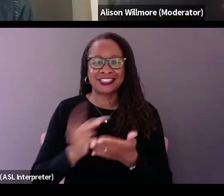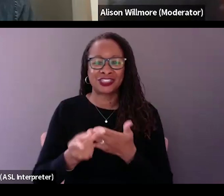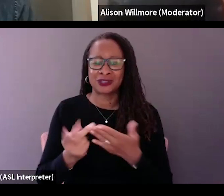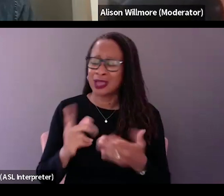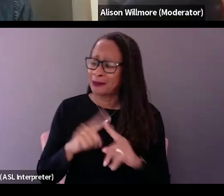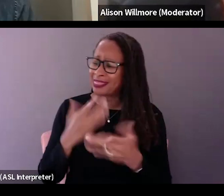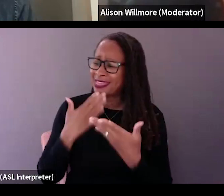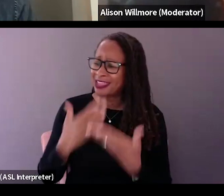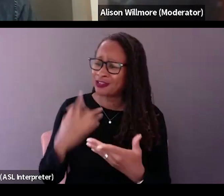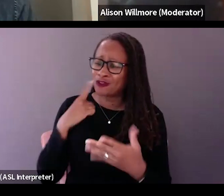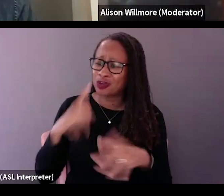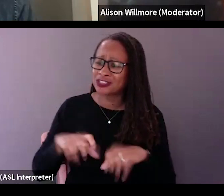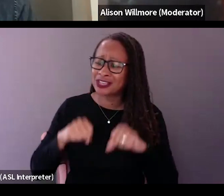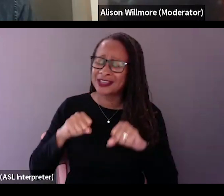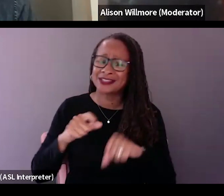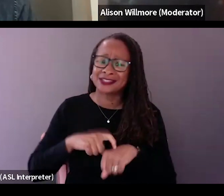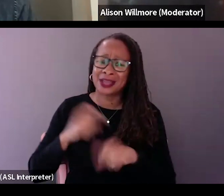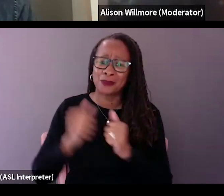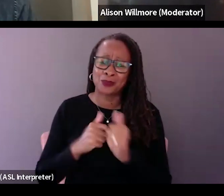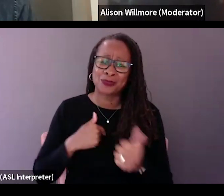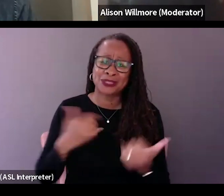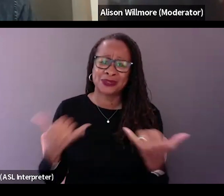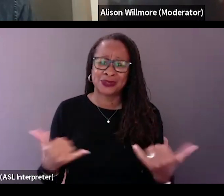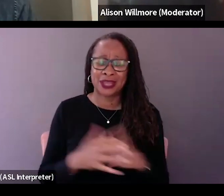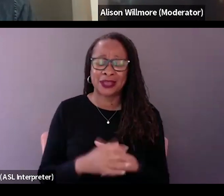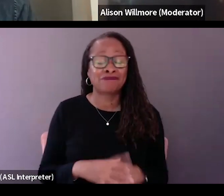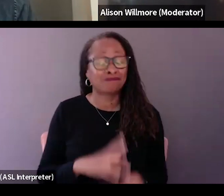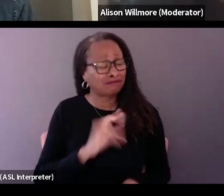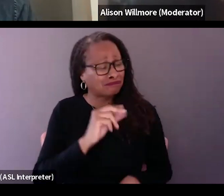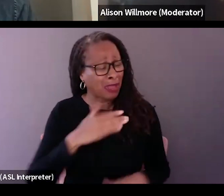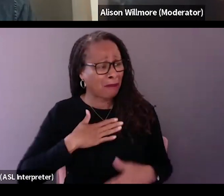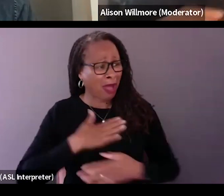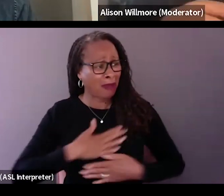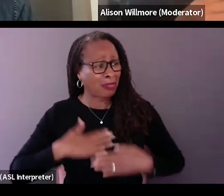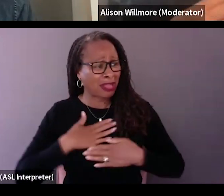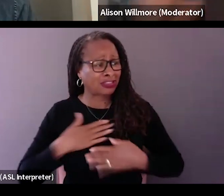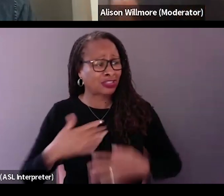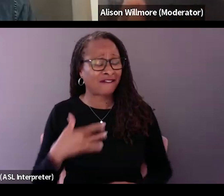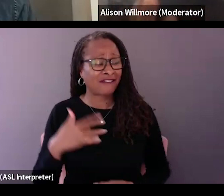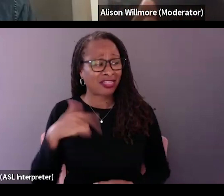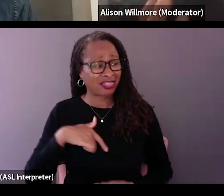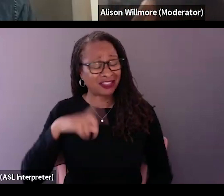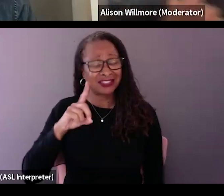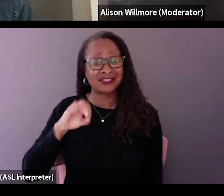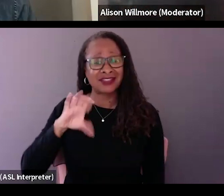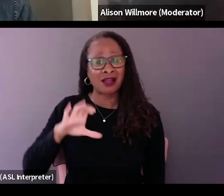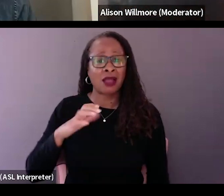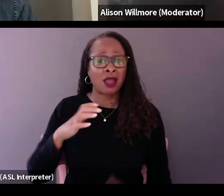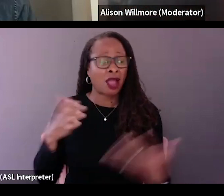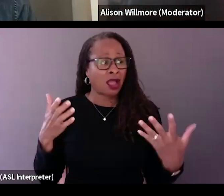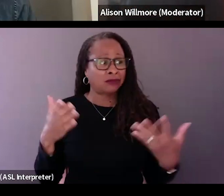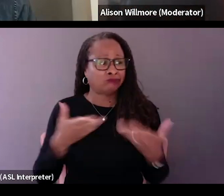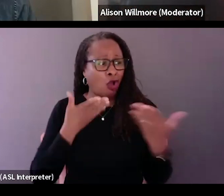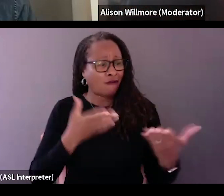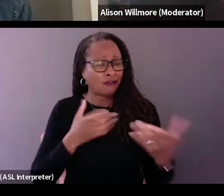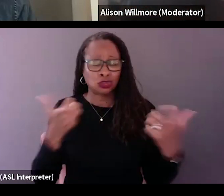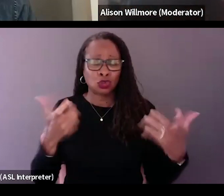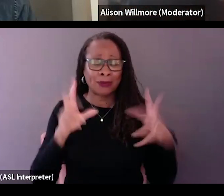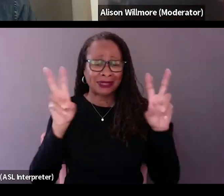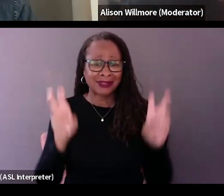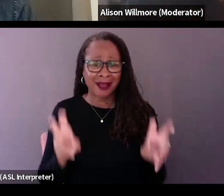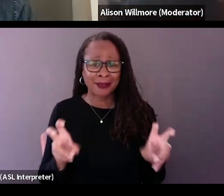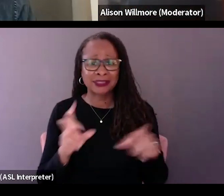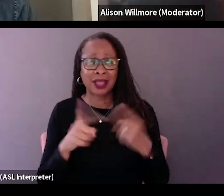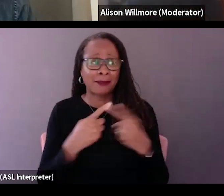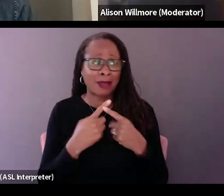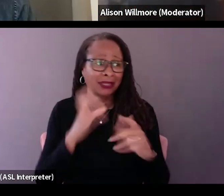my pleasure. It feels like this documentary offers just such a wealth of topics with regard to image